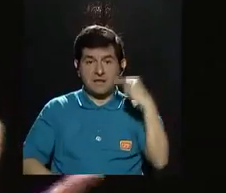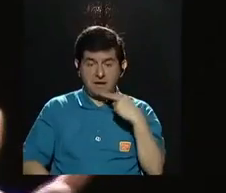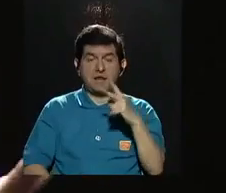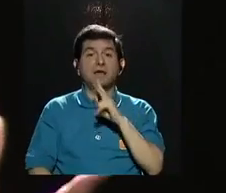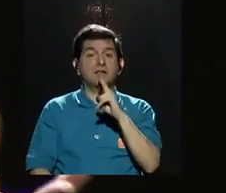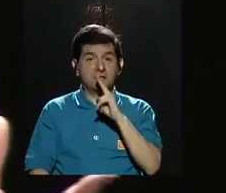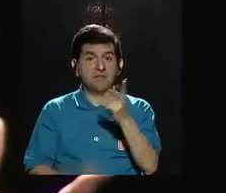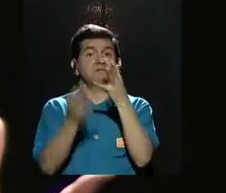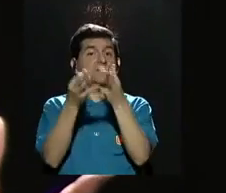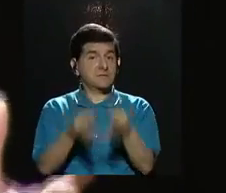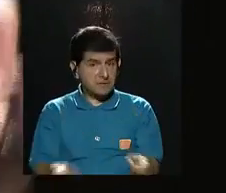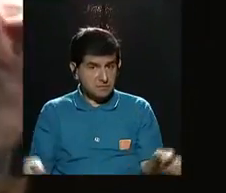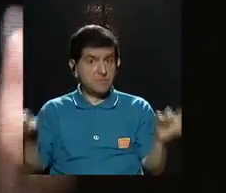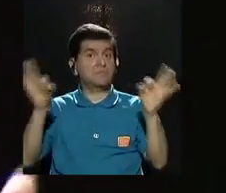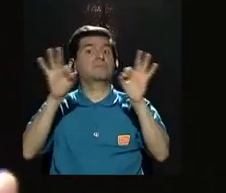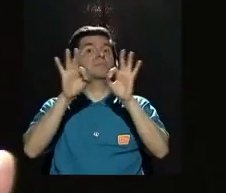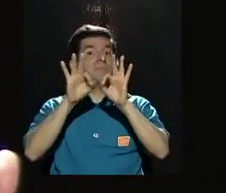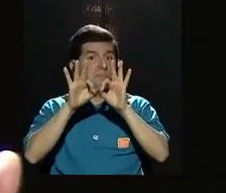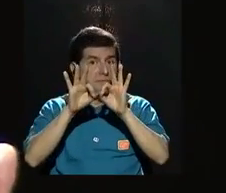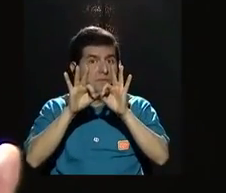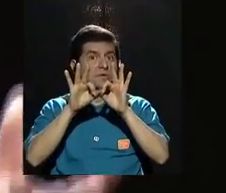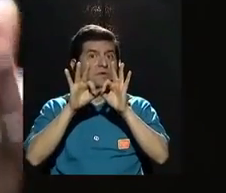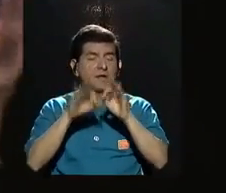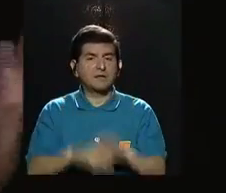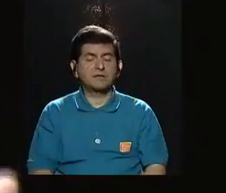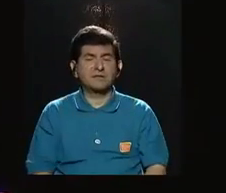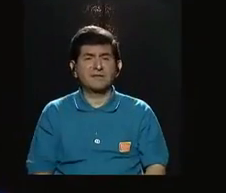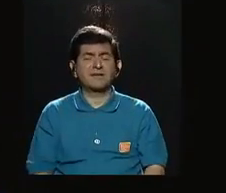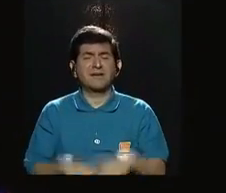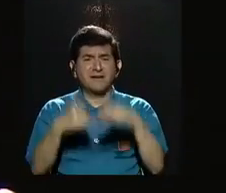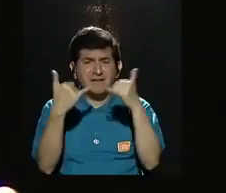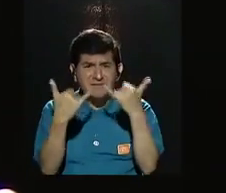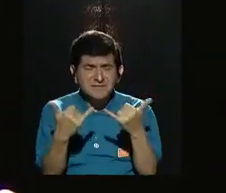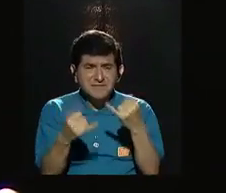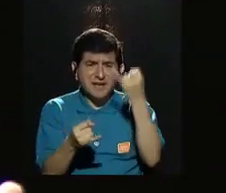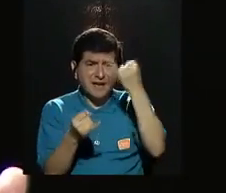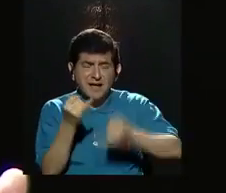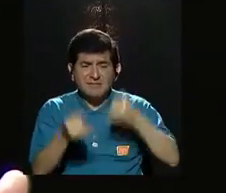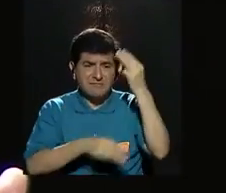is this, when finally in the world,